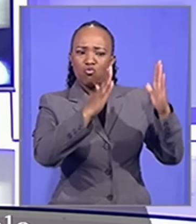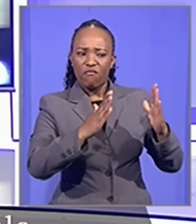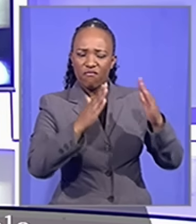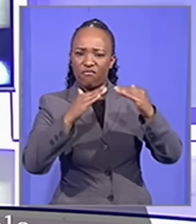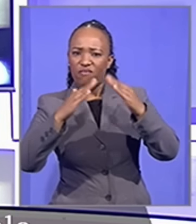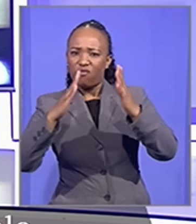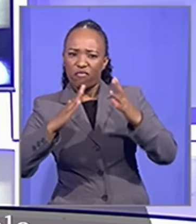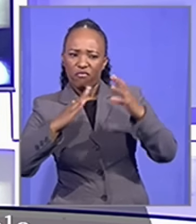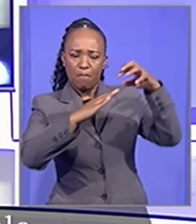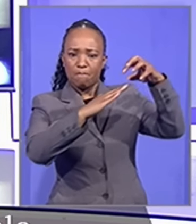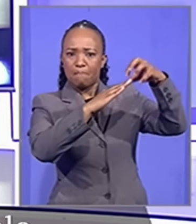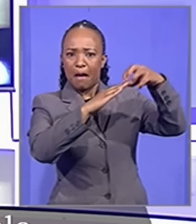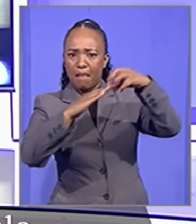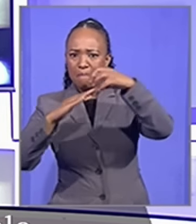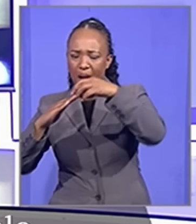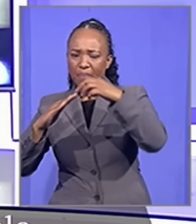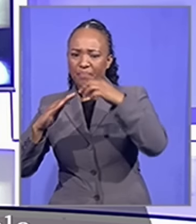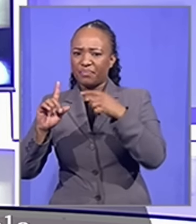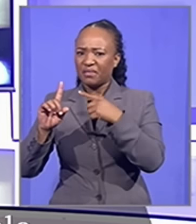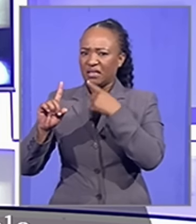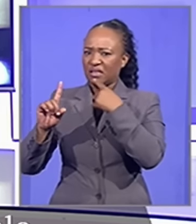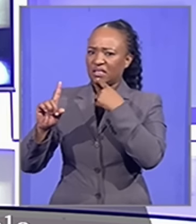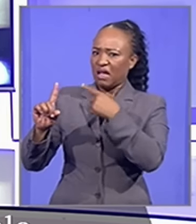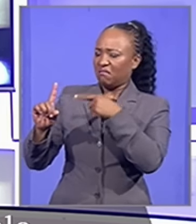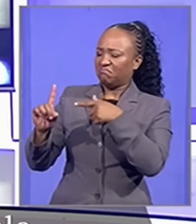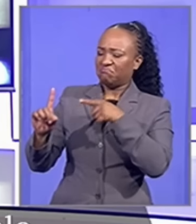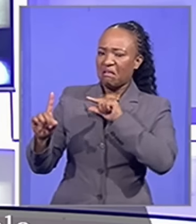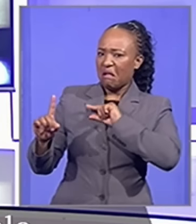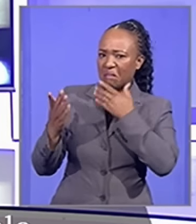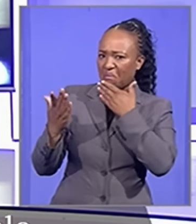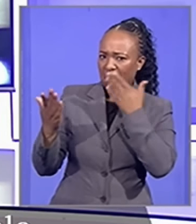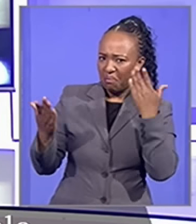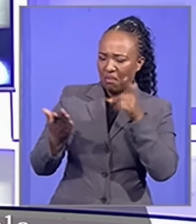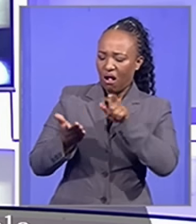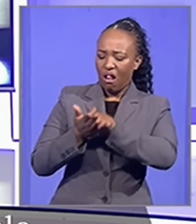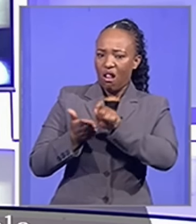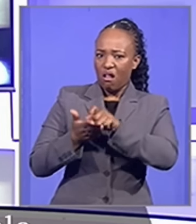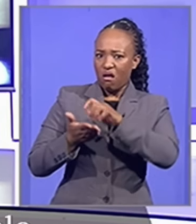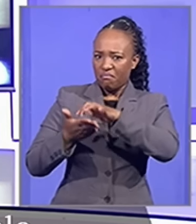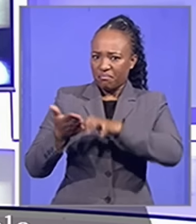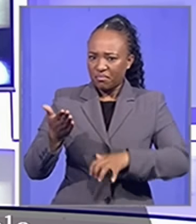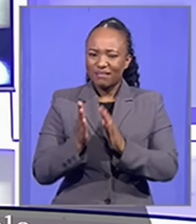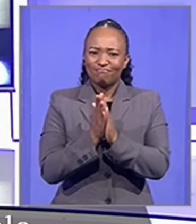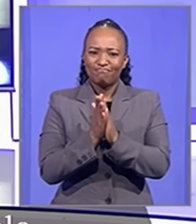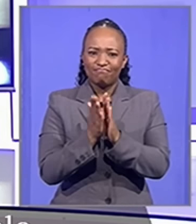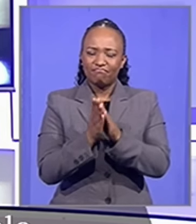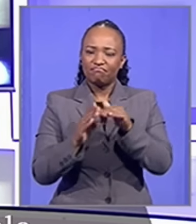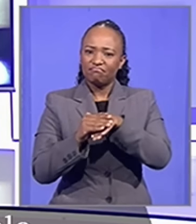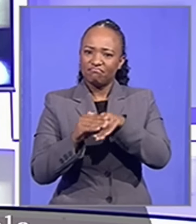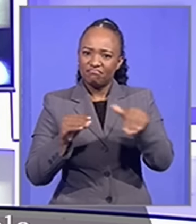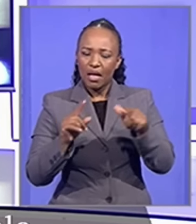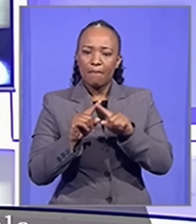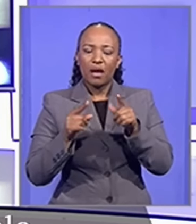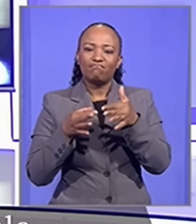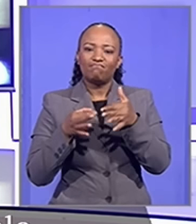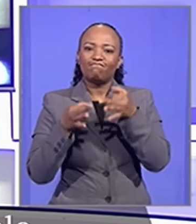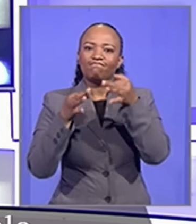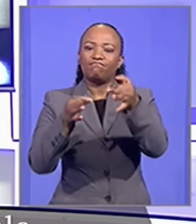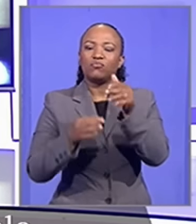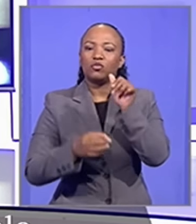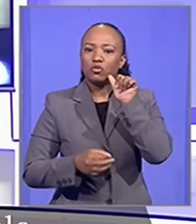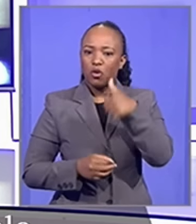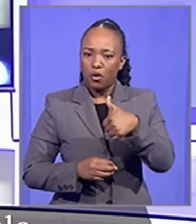255 o ipoletse a se molato lengolong la affidavit. Kopo ya hae ya ho lokollwa ka beili e buseditswe morao ho fihla